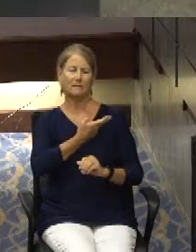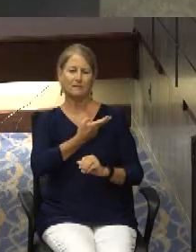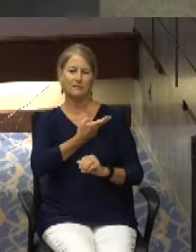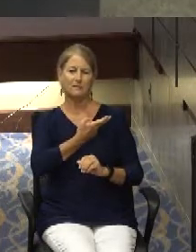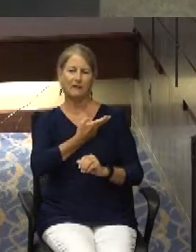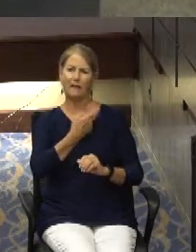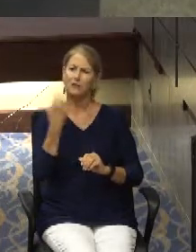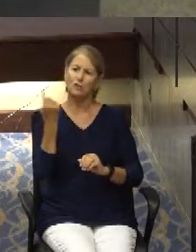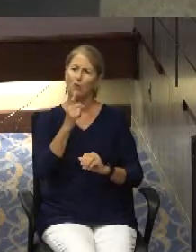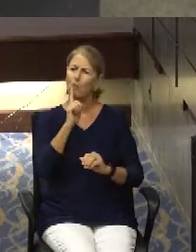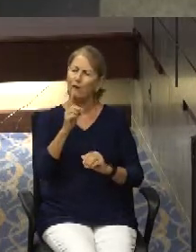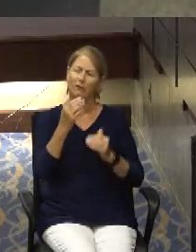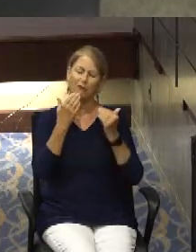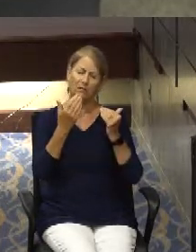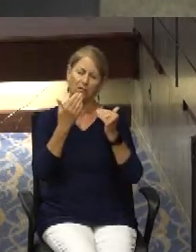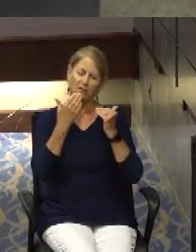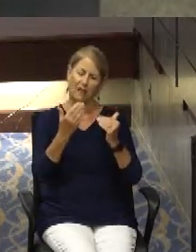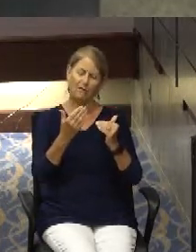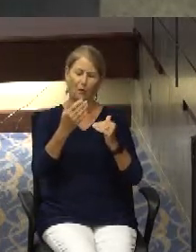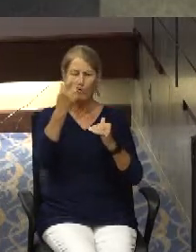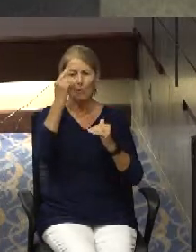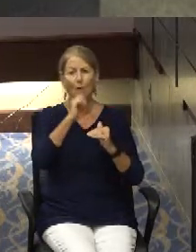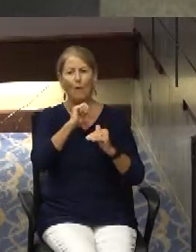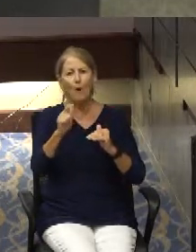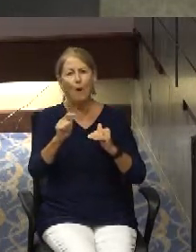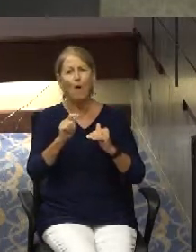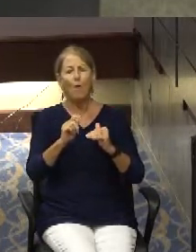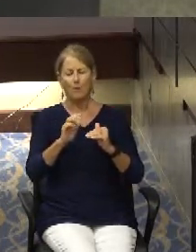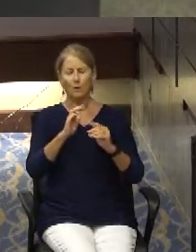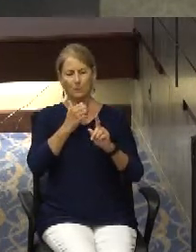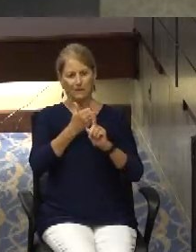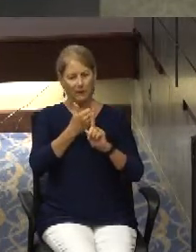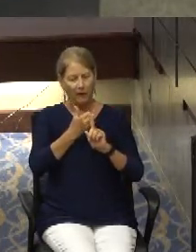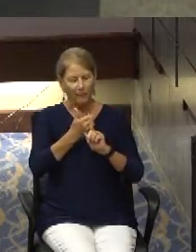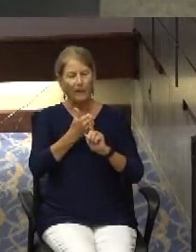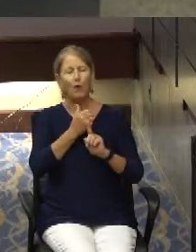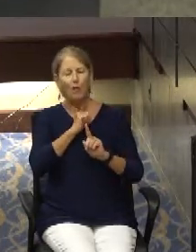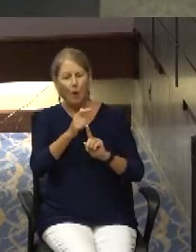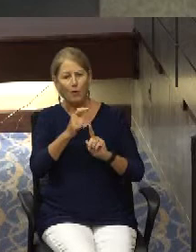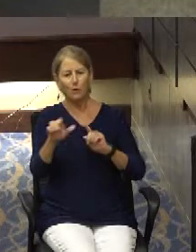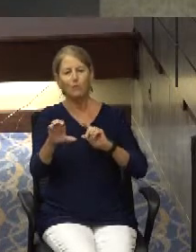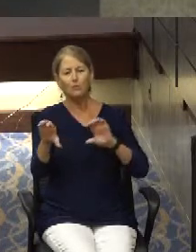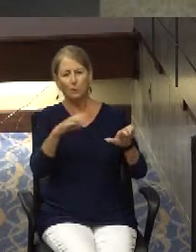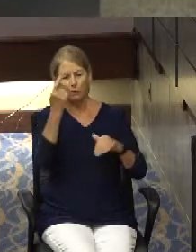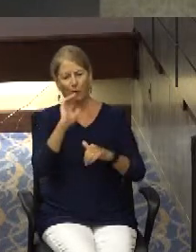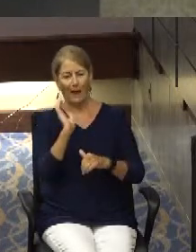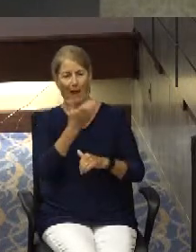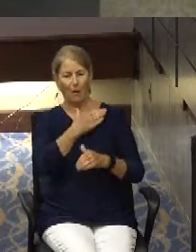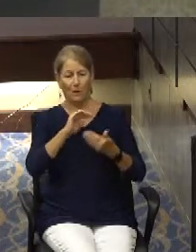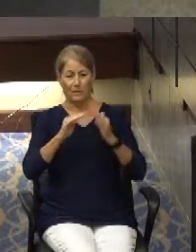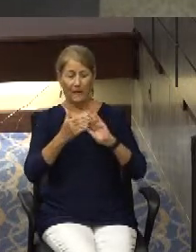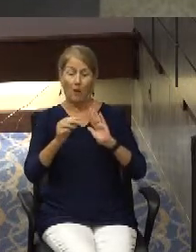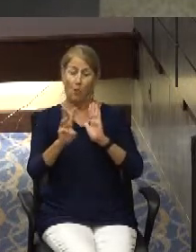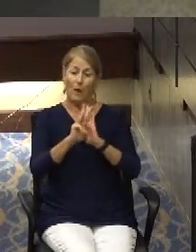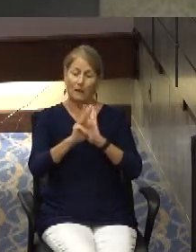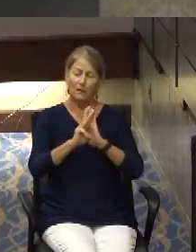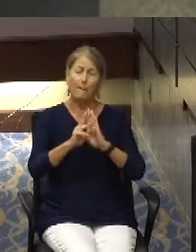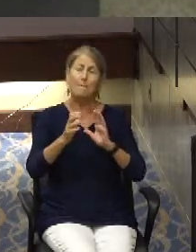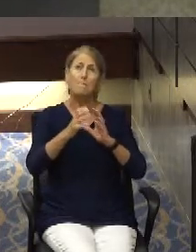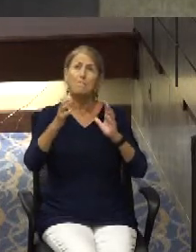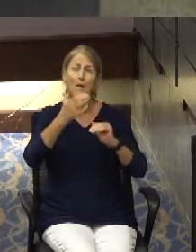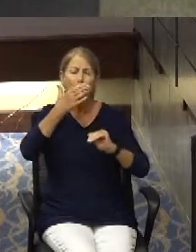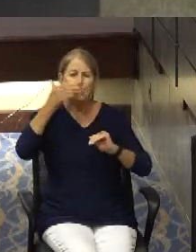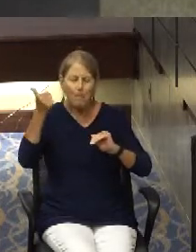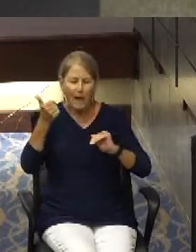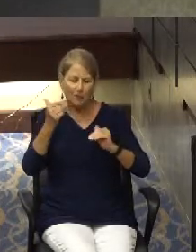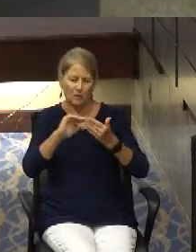just really thankful for all that you are and all that you do for our city. And Waco is, bar none, a better city because of your work in